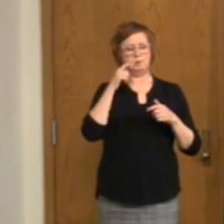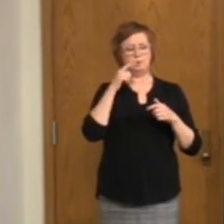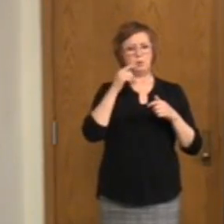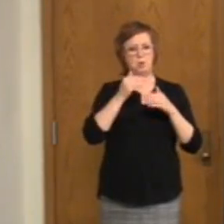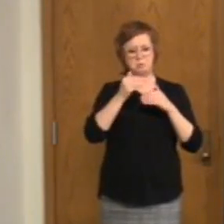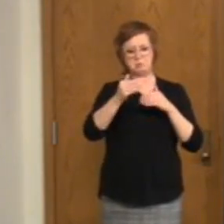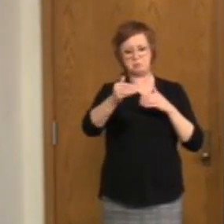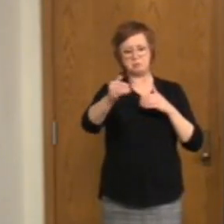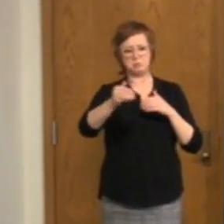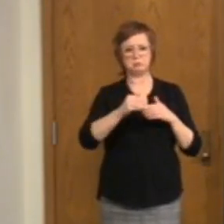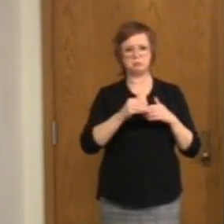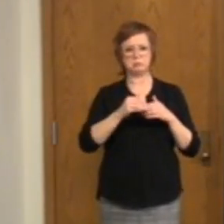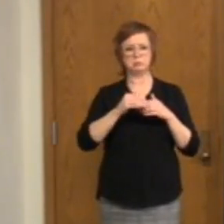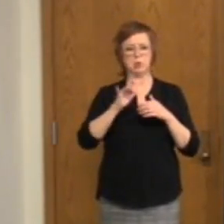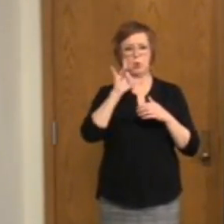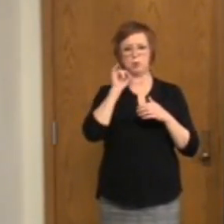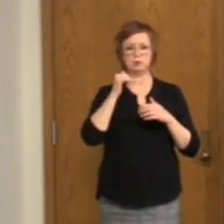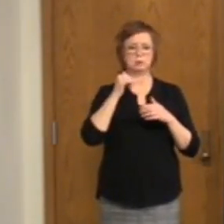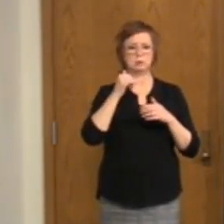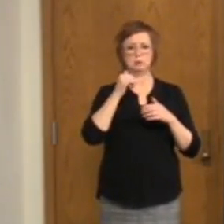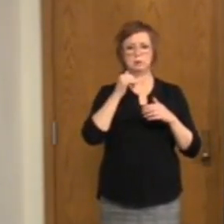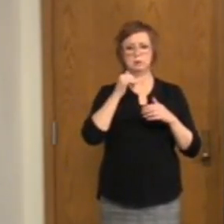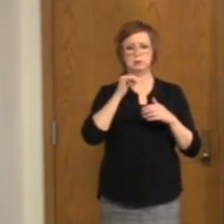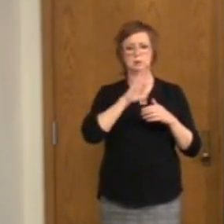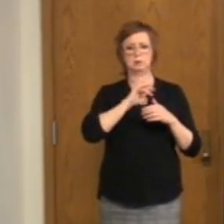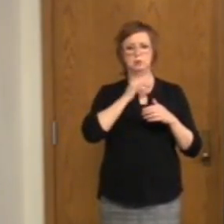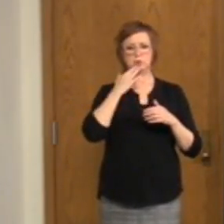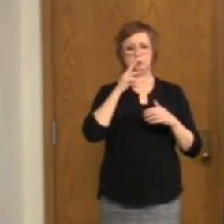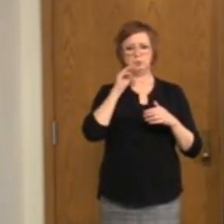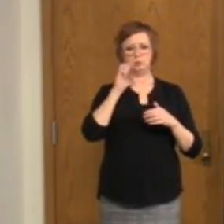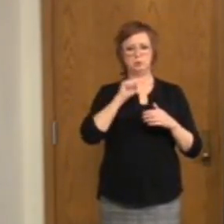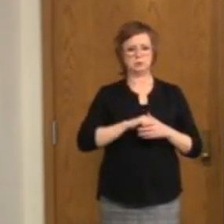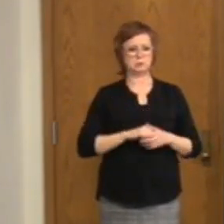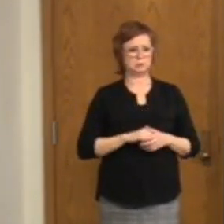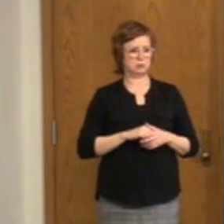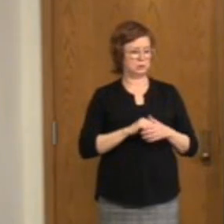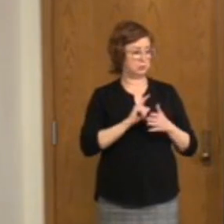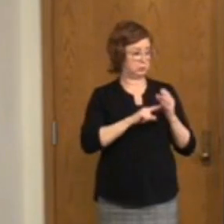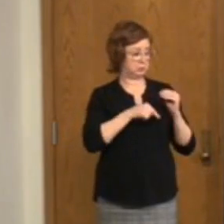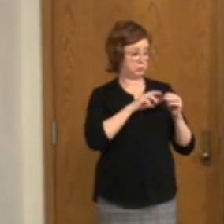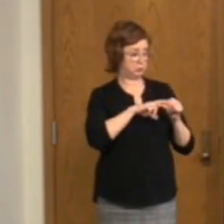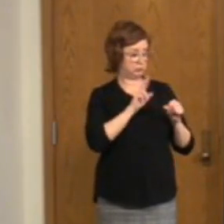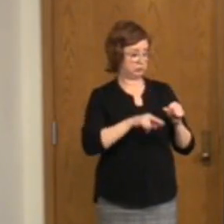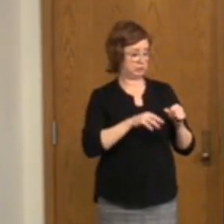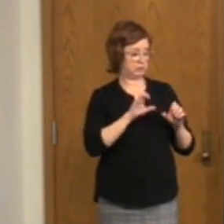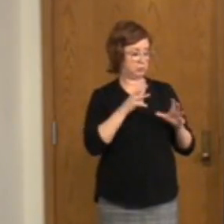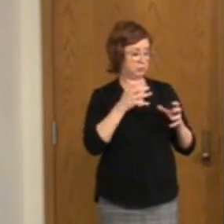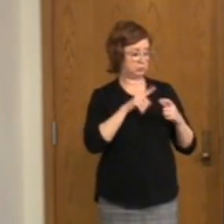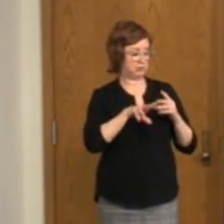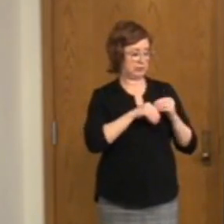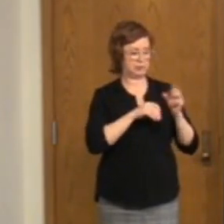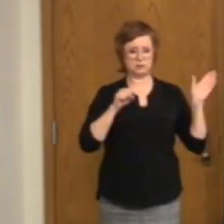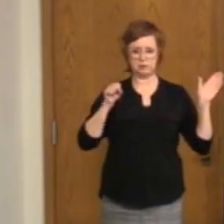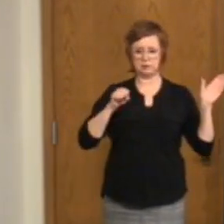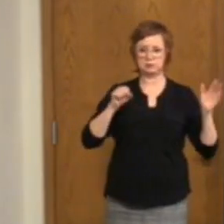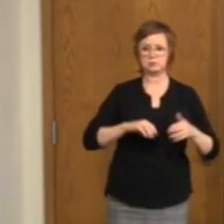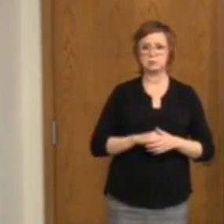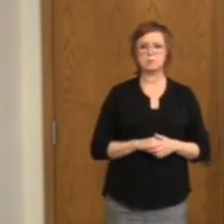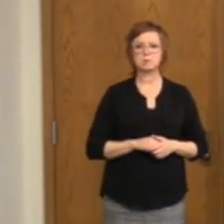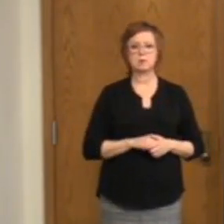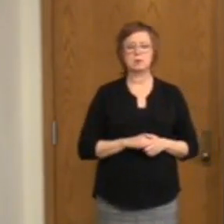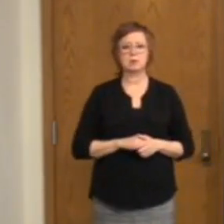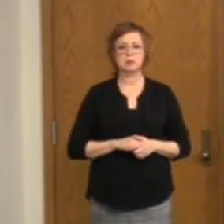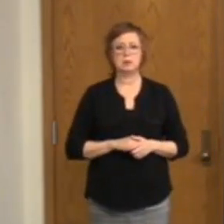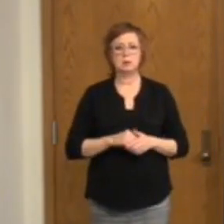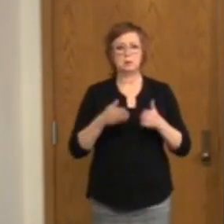anything on the case numbers in Regina specifically? Yeah, so at this point, the medical health officers and